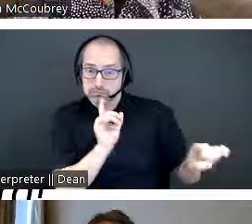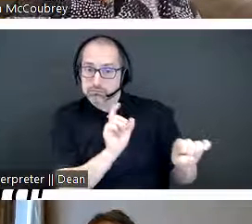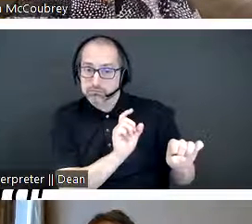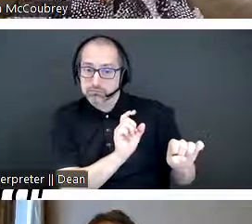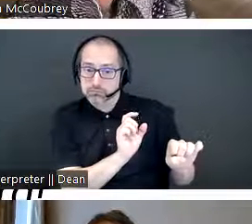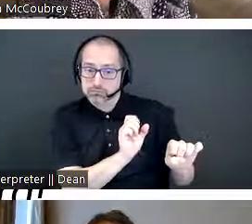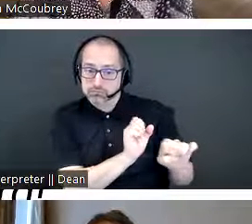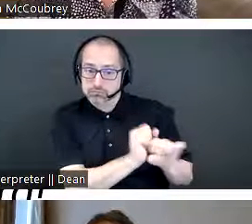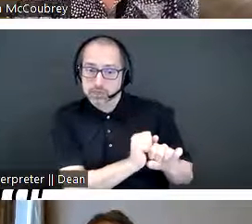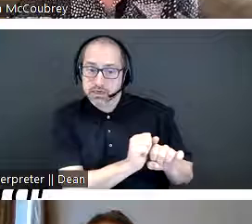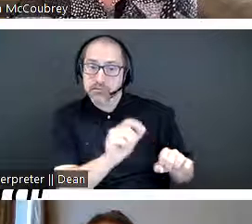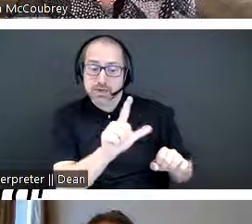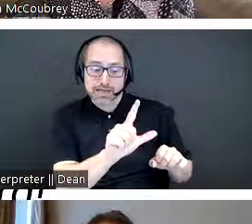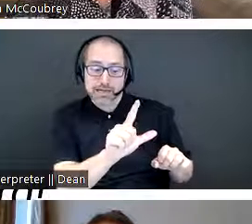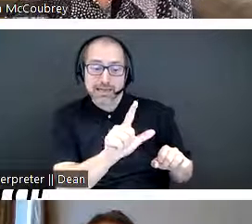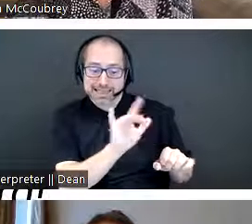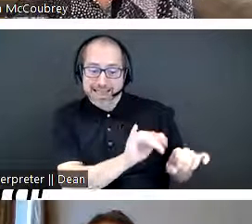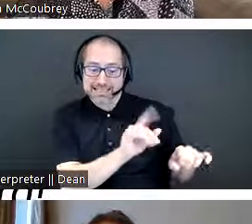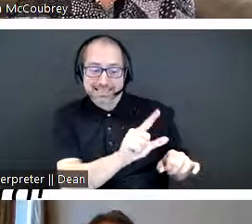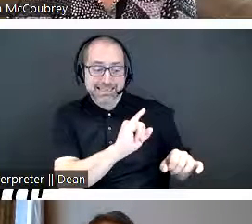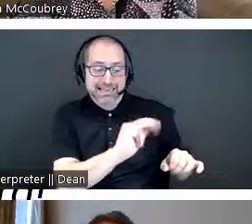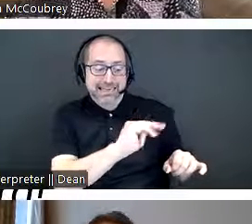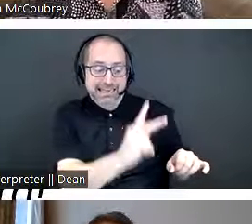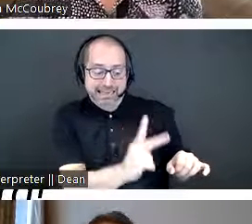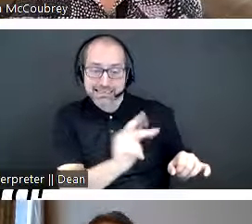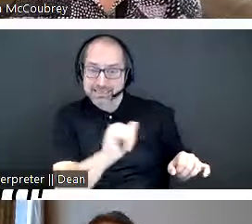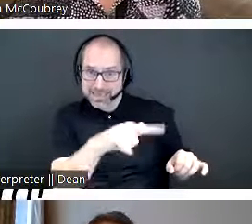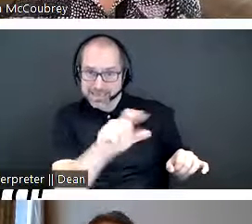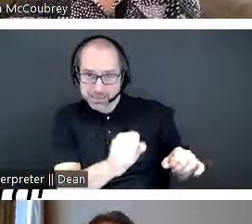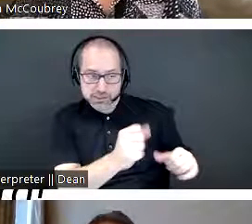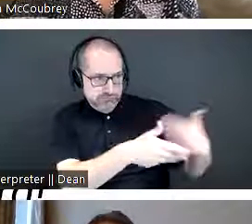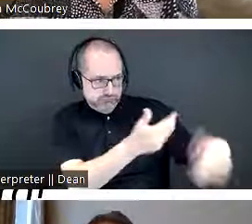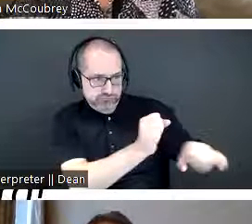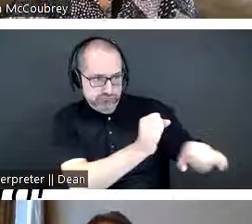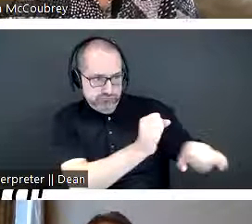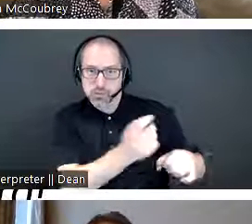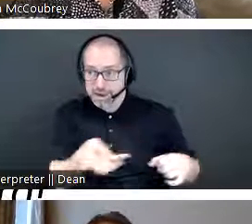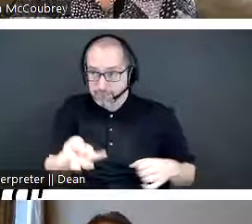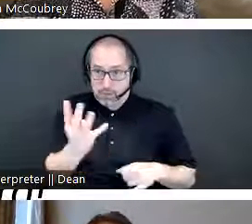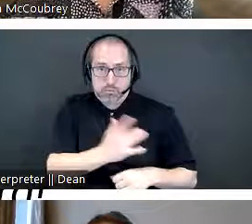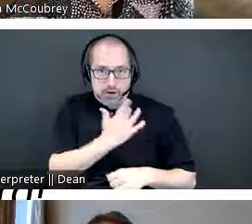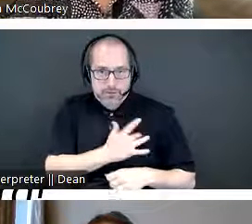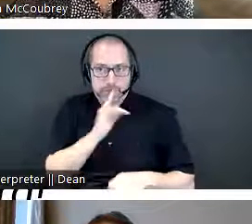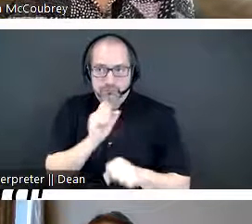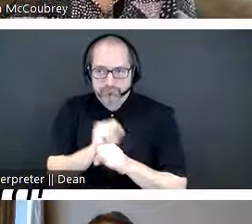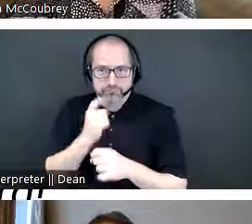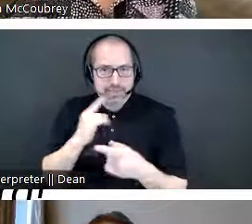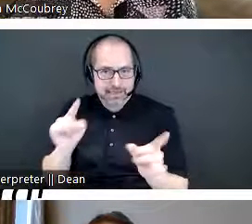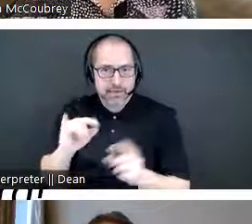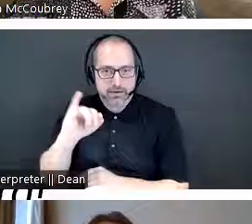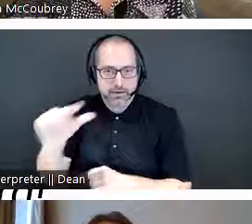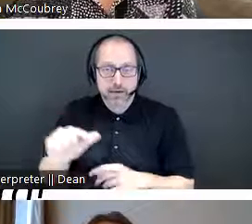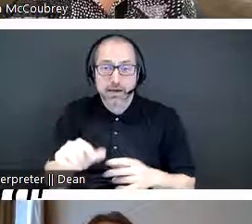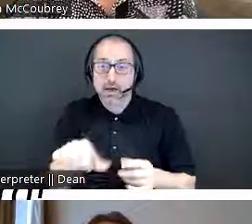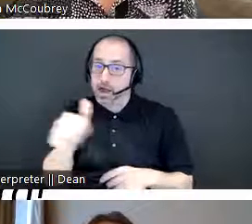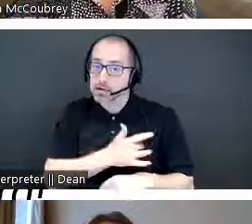the work by Link Ages. So that's terrific. There are 4 provinces who have that status. Now, other provinces, British